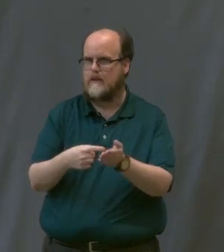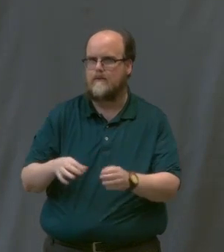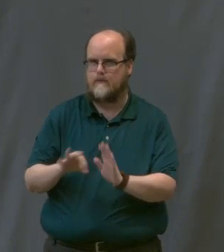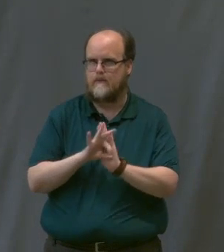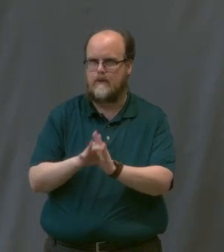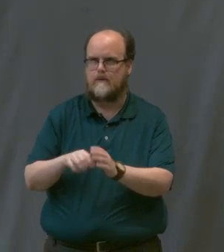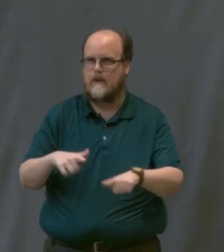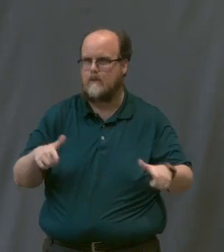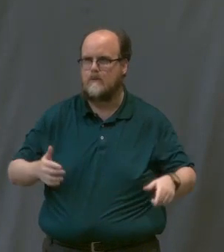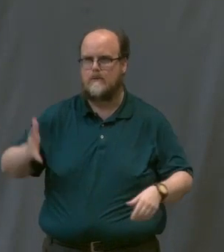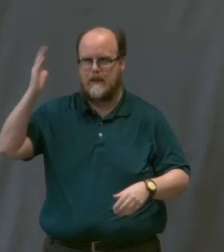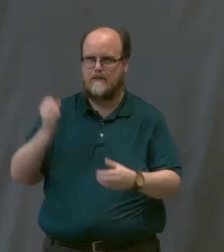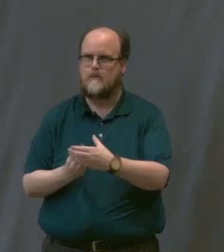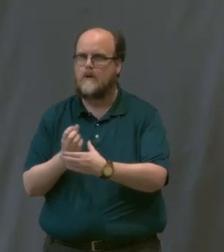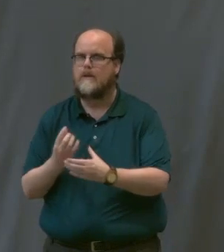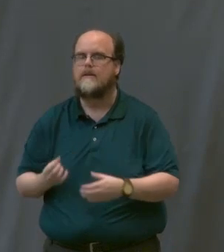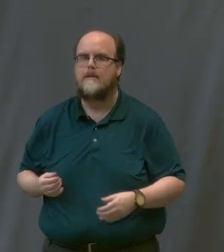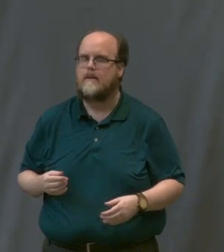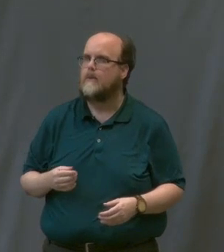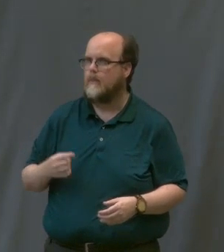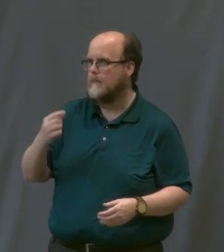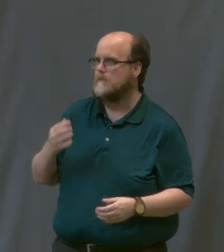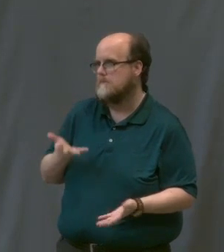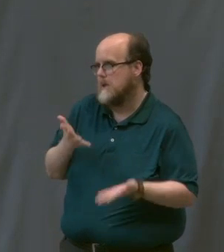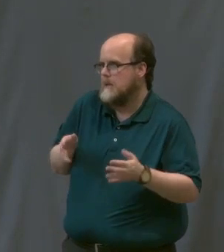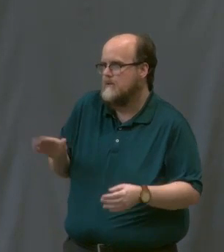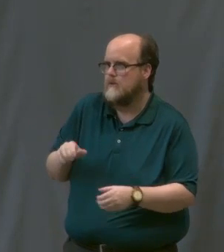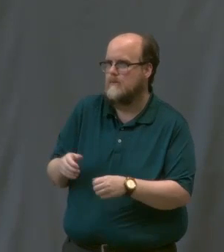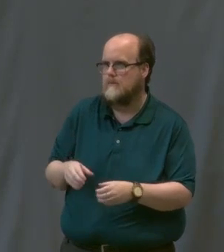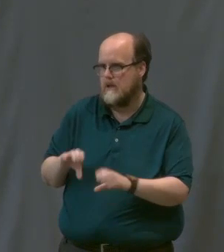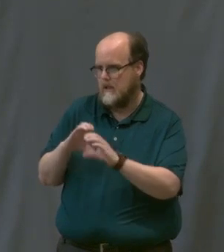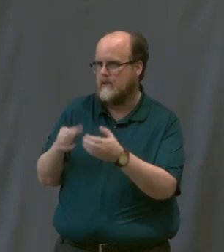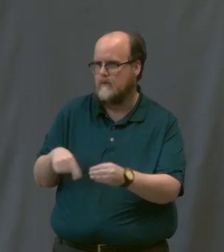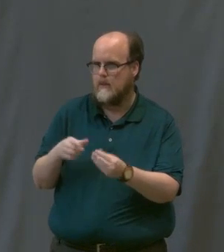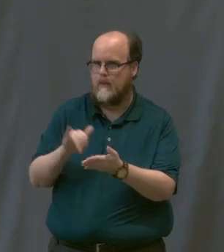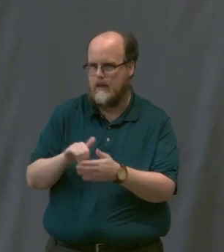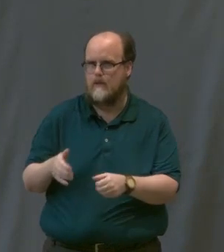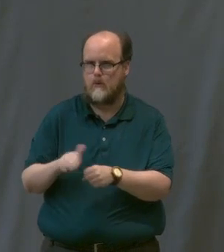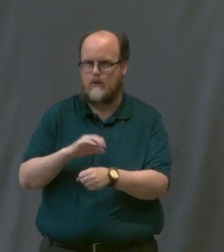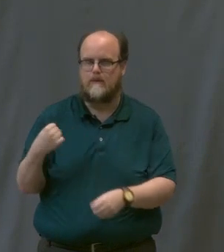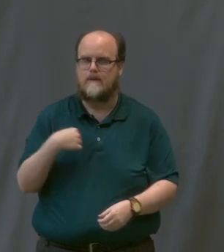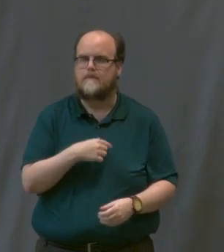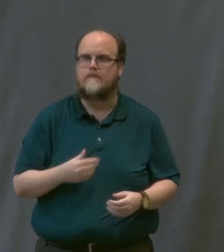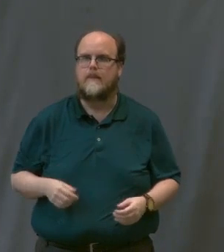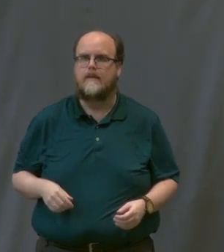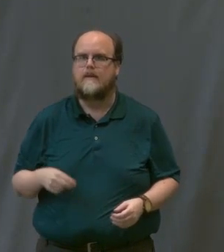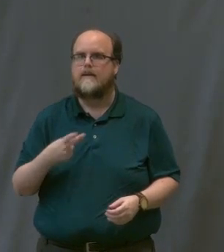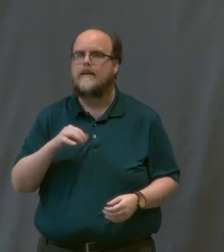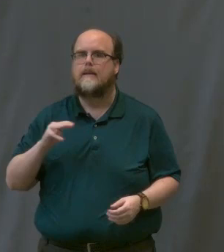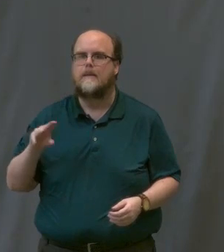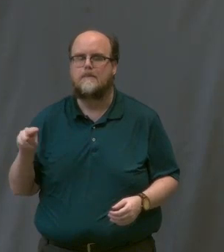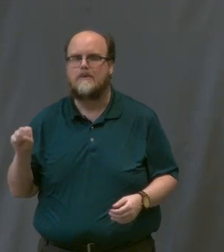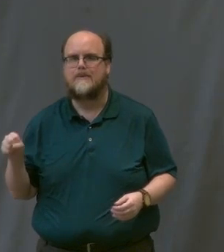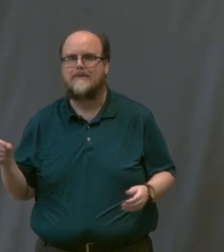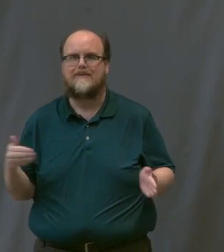spring, so we may just let his class on figurative language cover us here. Hymns versus Revelation.